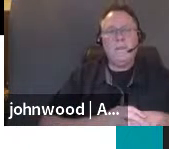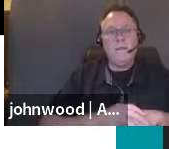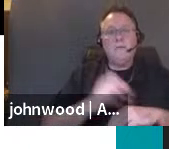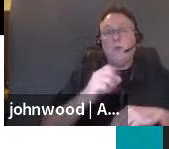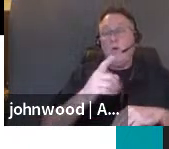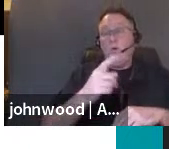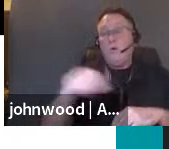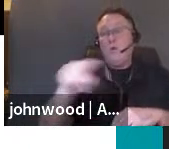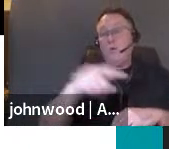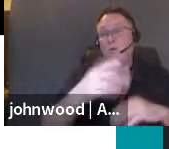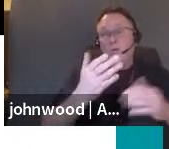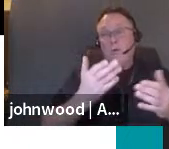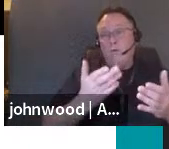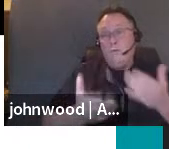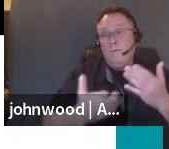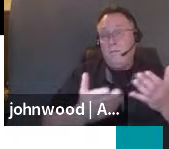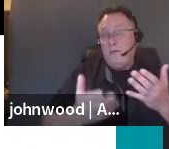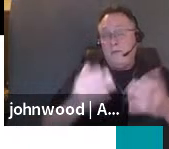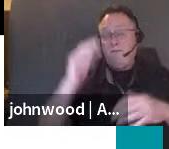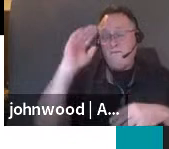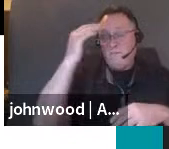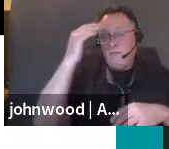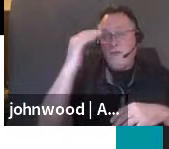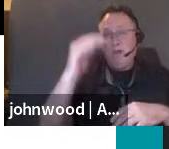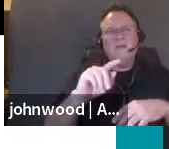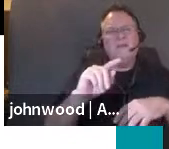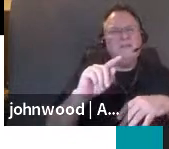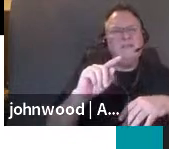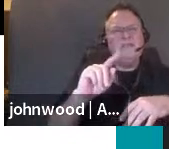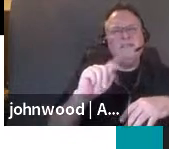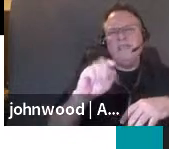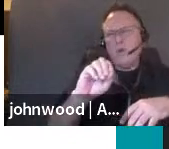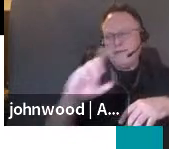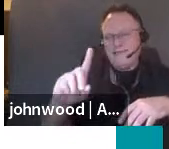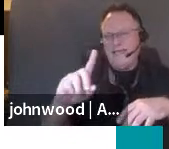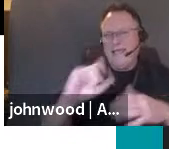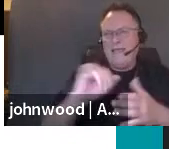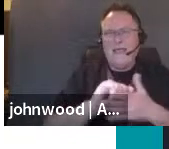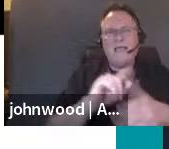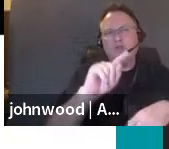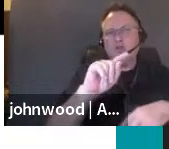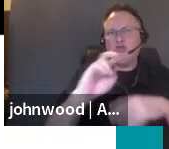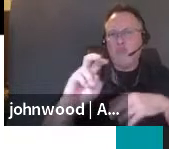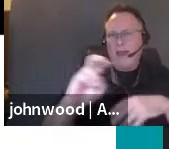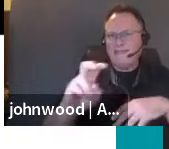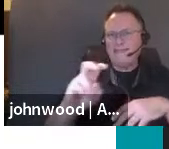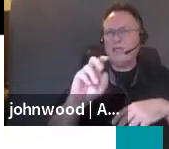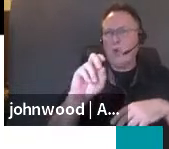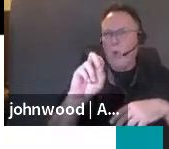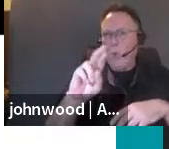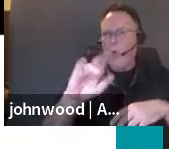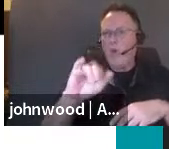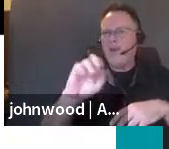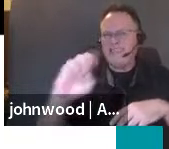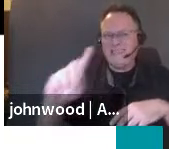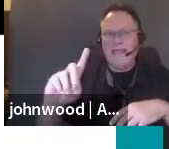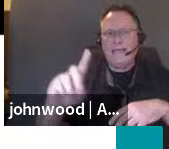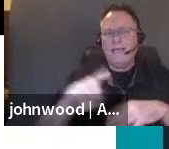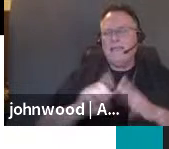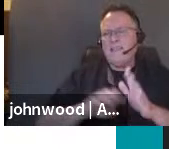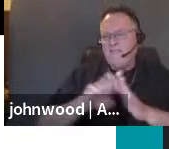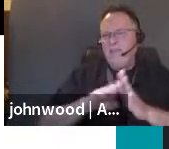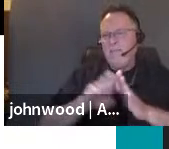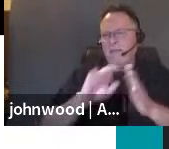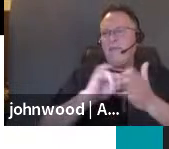You all may be familiar with the term TOD, which stands for Transit-Oriented Development. And this often means